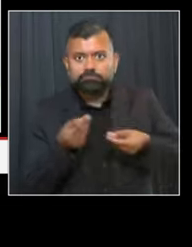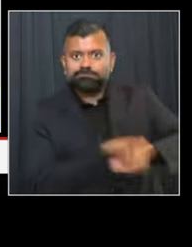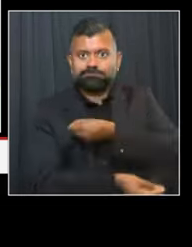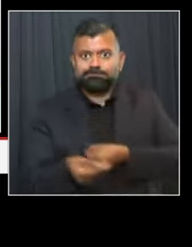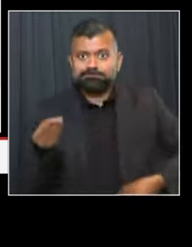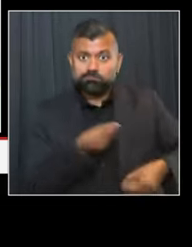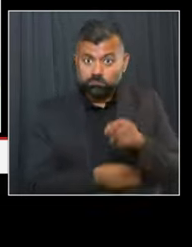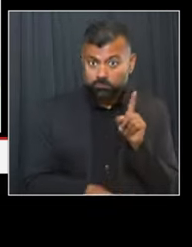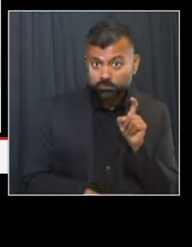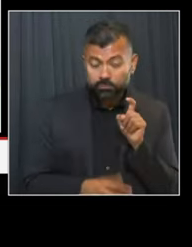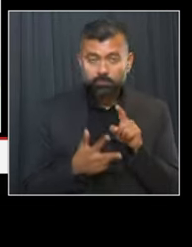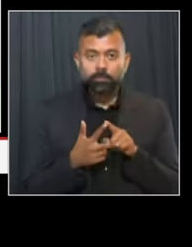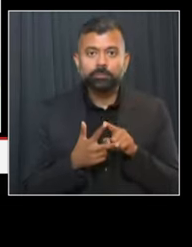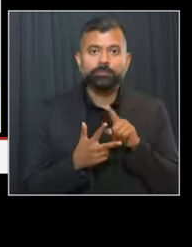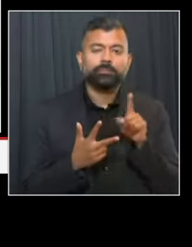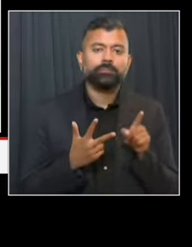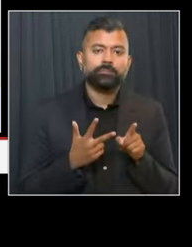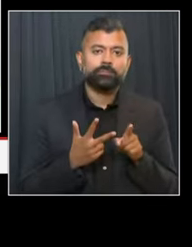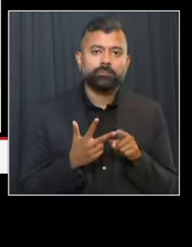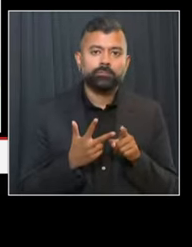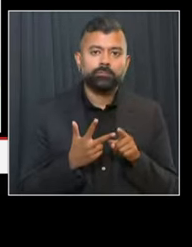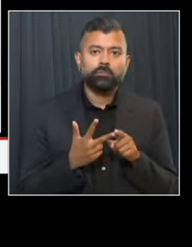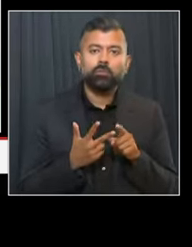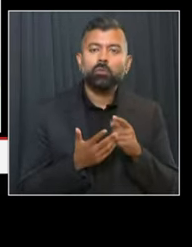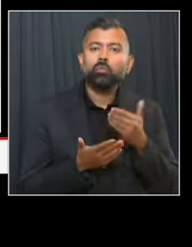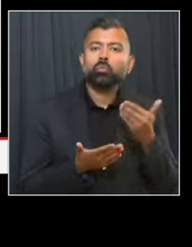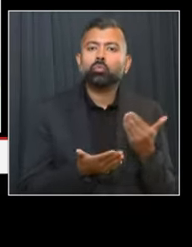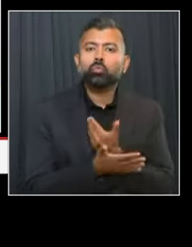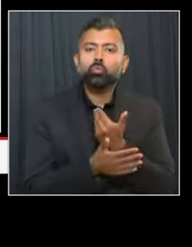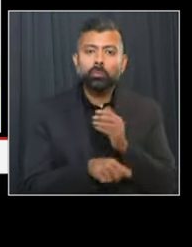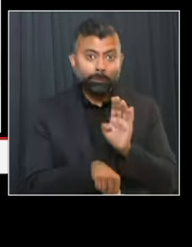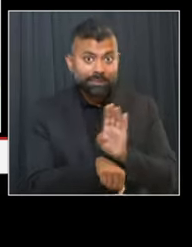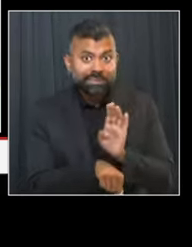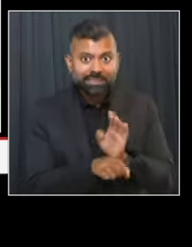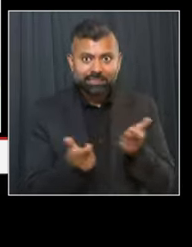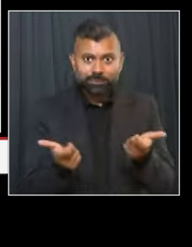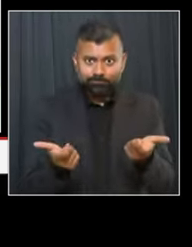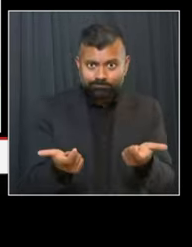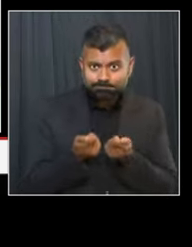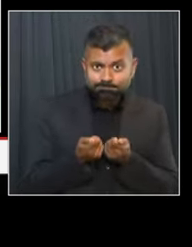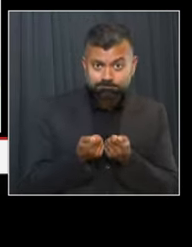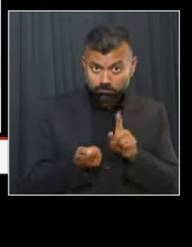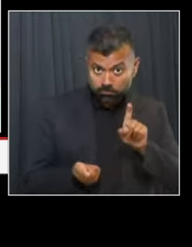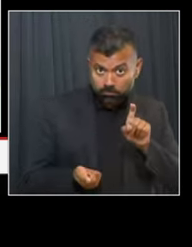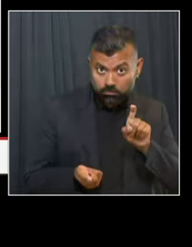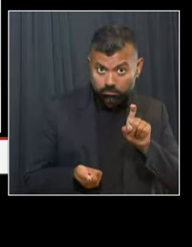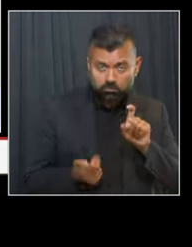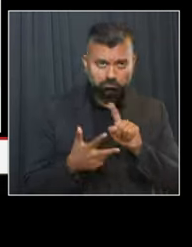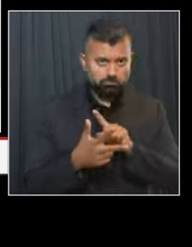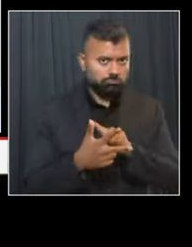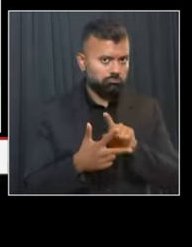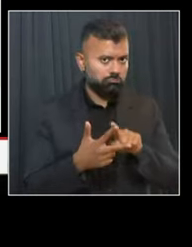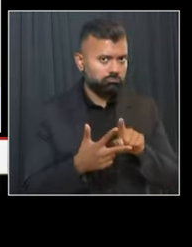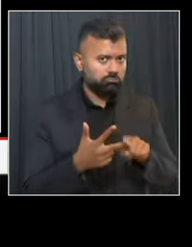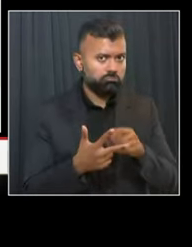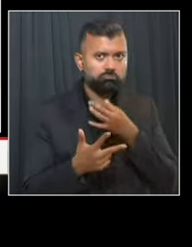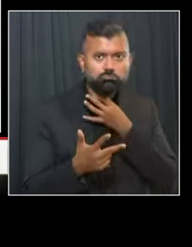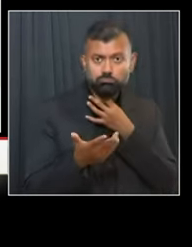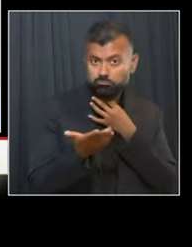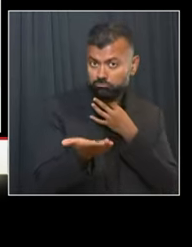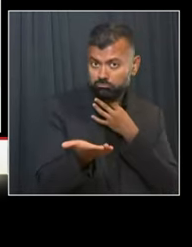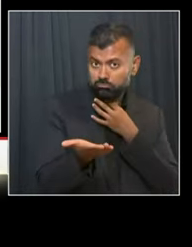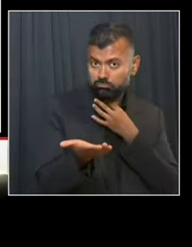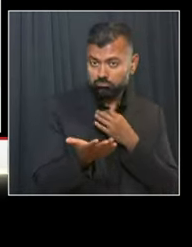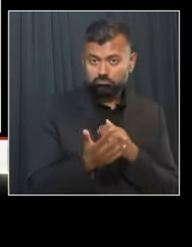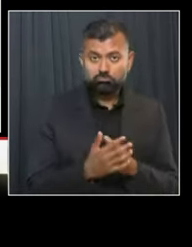and create DC jobs for DC residents? So if the answer to those questions is no, that's something that we look very